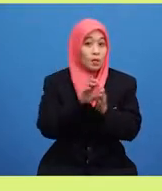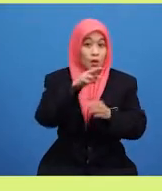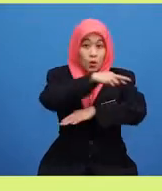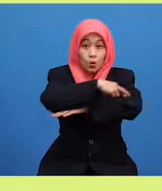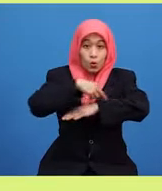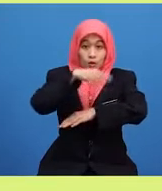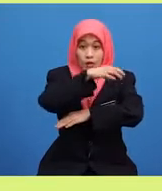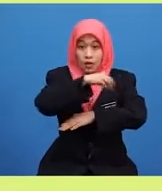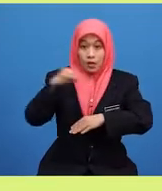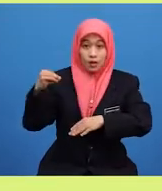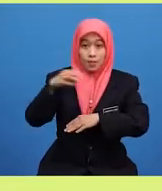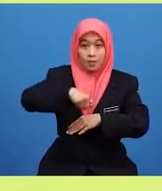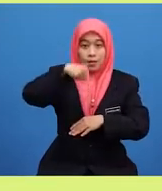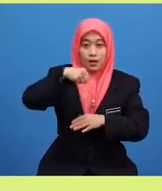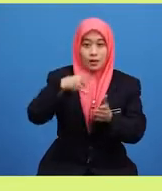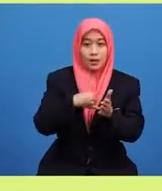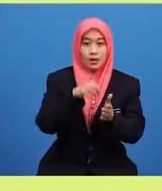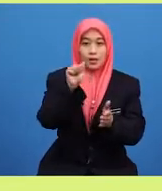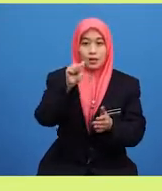It's a...